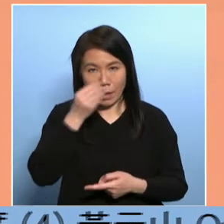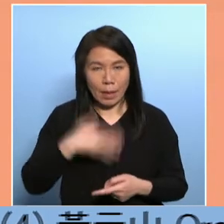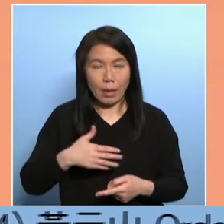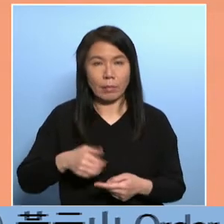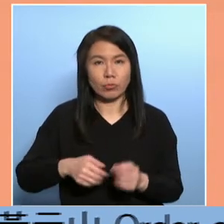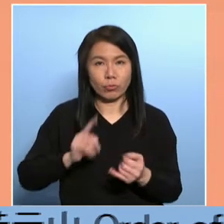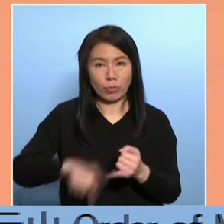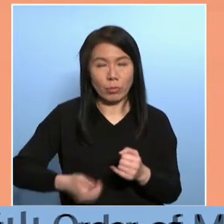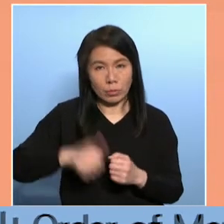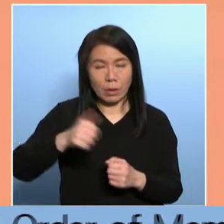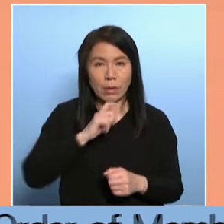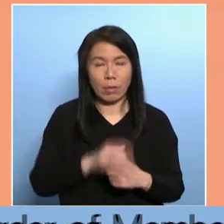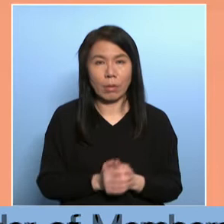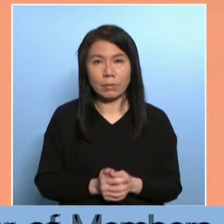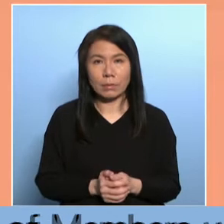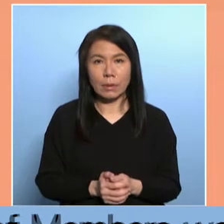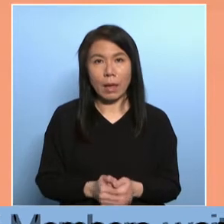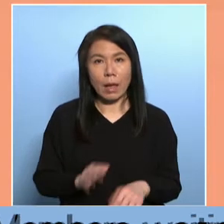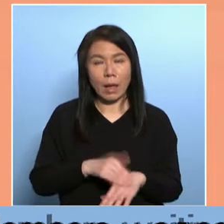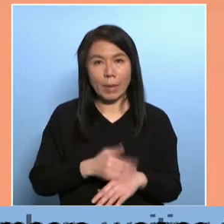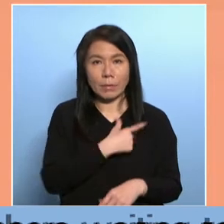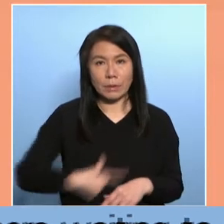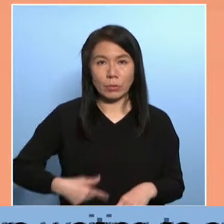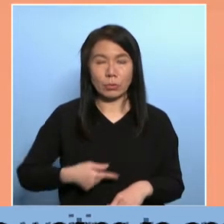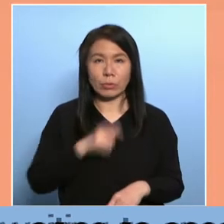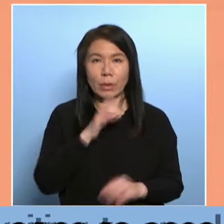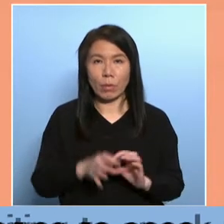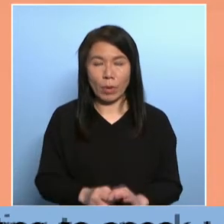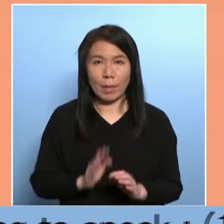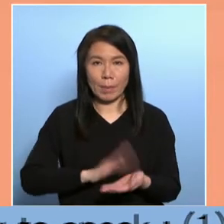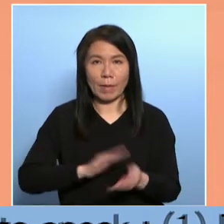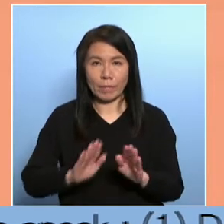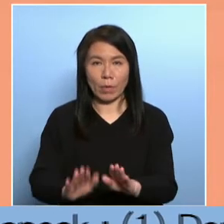put the epidemic under control. Now, many members